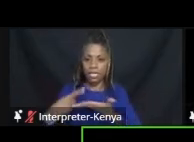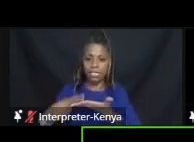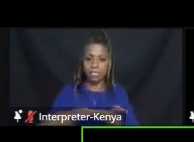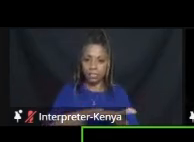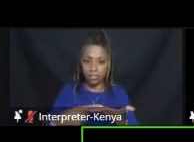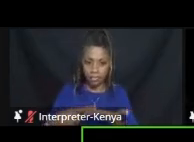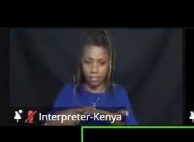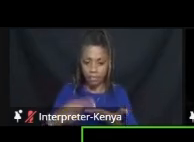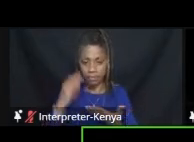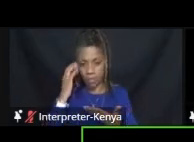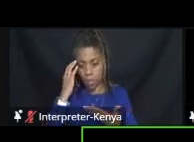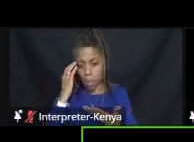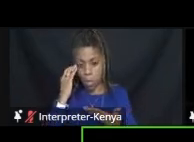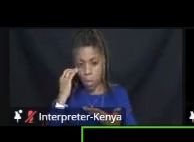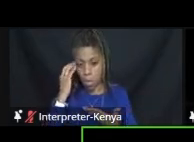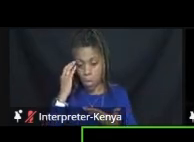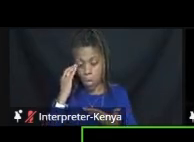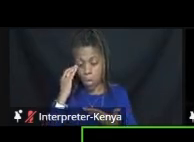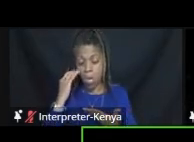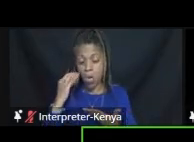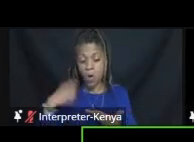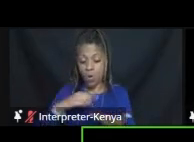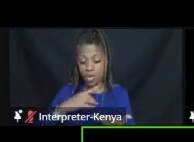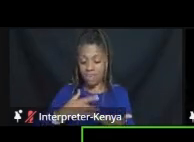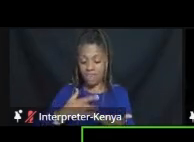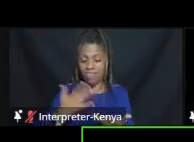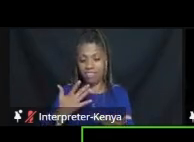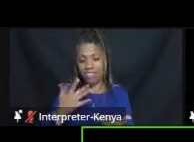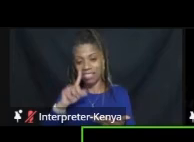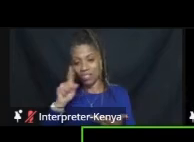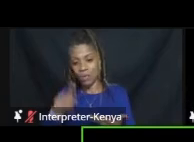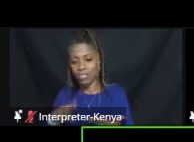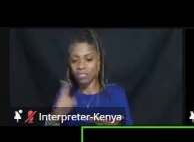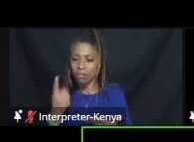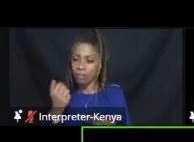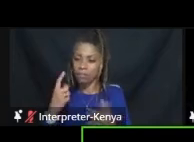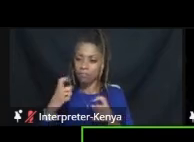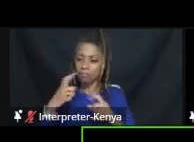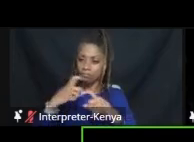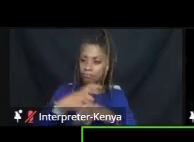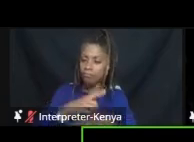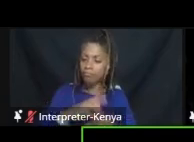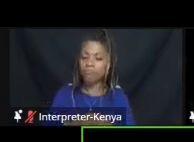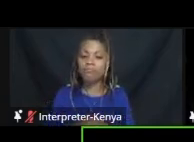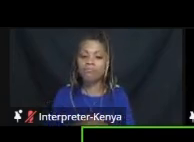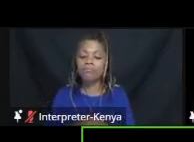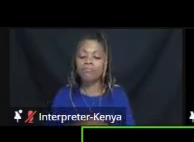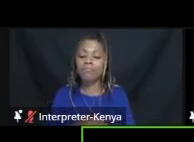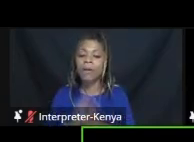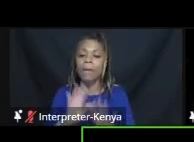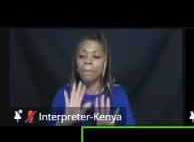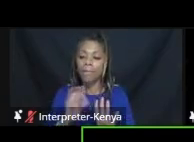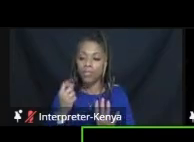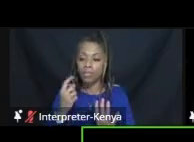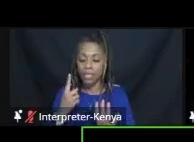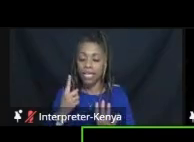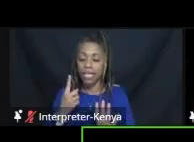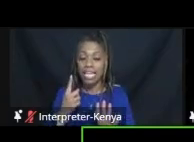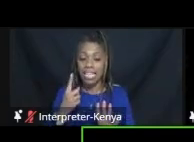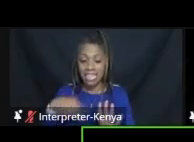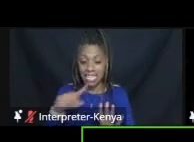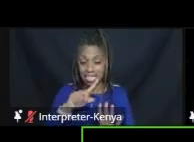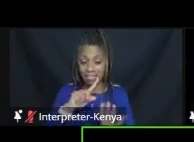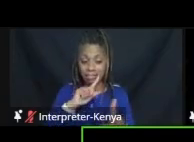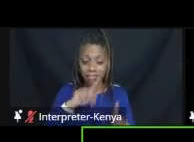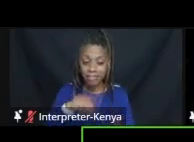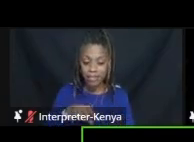complex questions, or at least we think they're complex questions. And on purpose, we're giving these back to the members of the coalition who are also members of